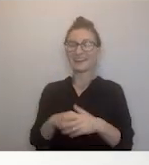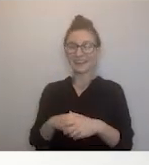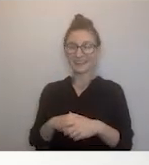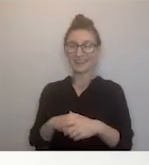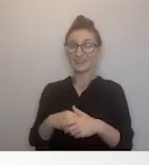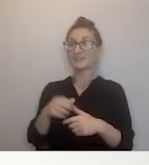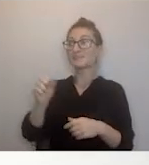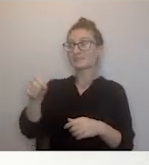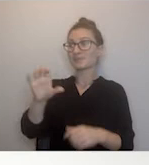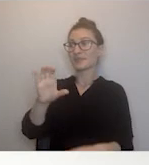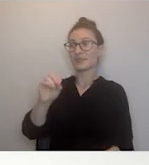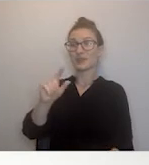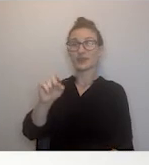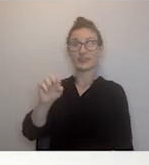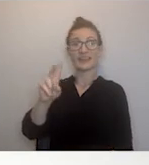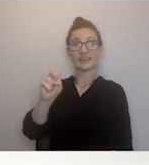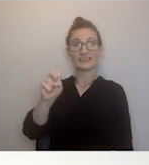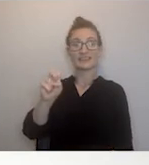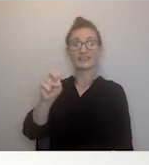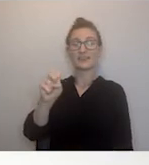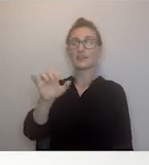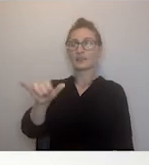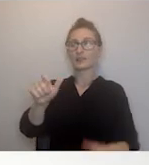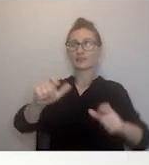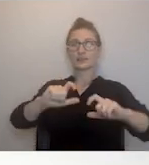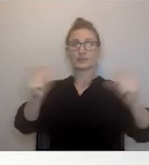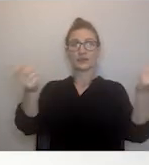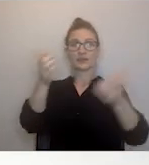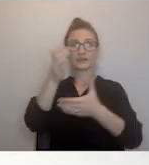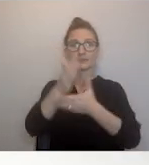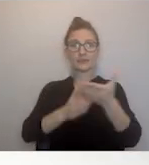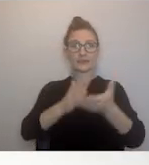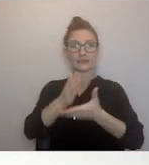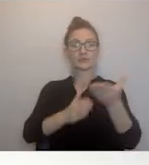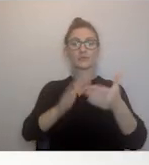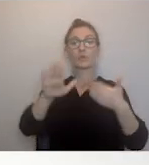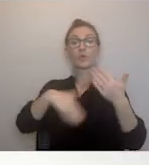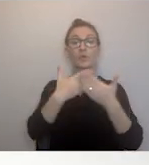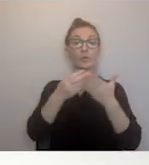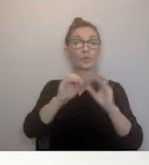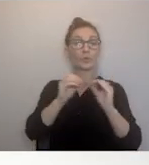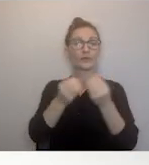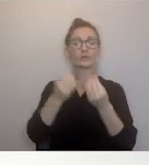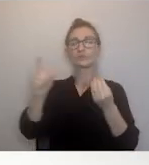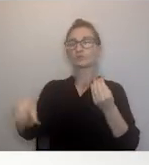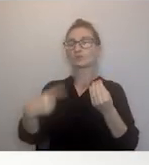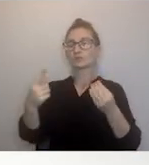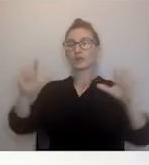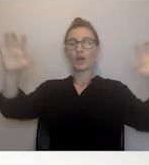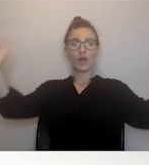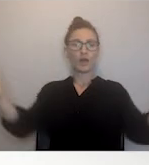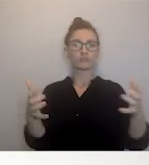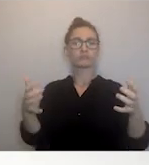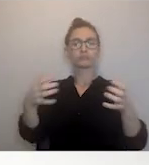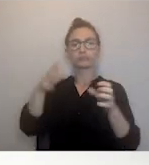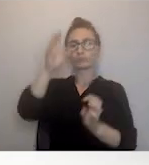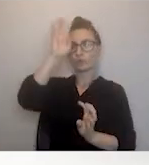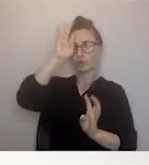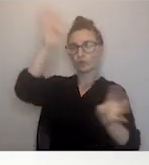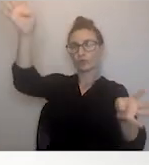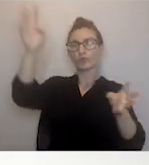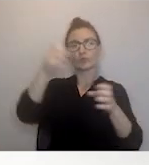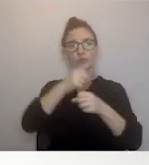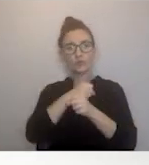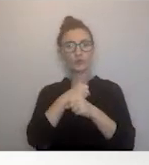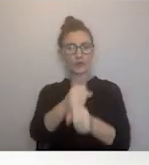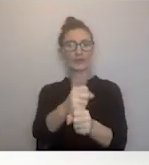Grant writing, foundations, yes. The collective is the biggest piece of that puzzle, where it's just all different types of organizations coming together to